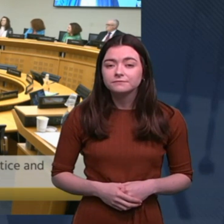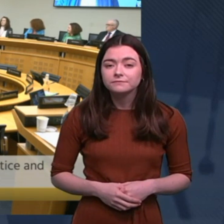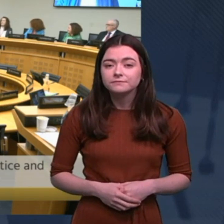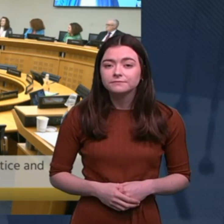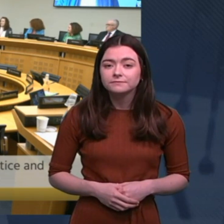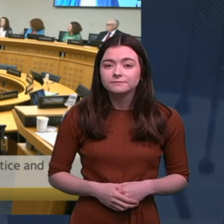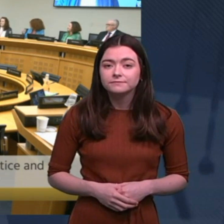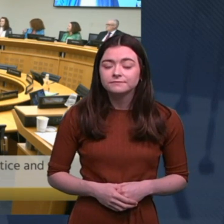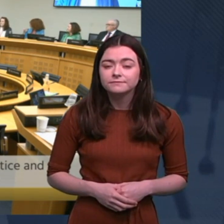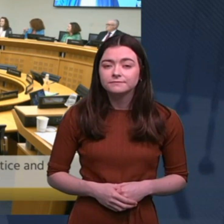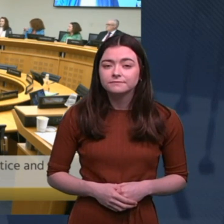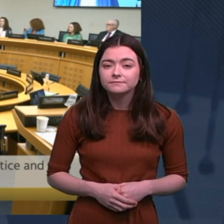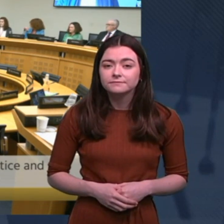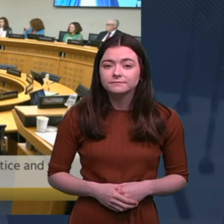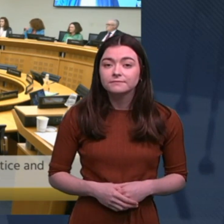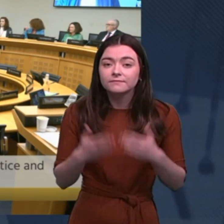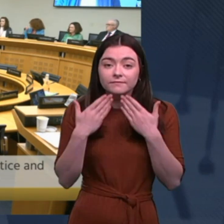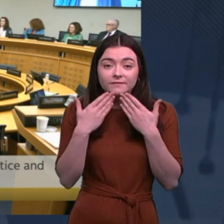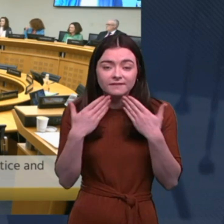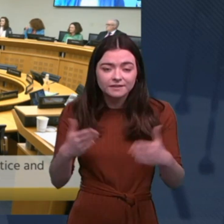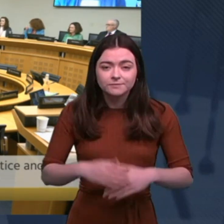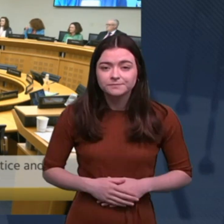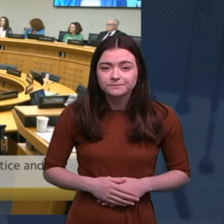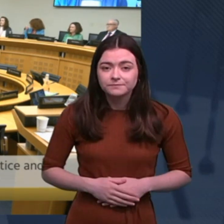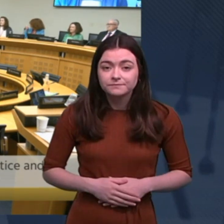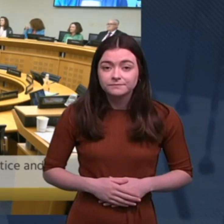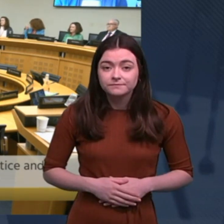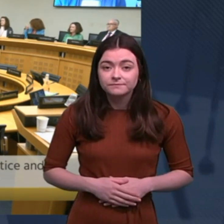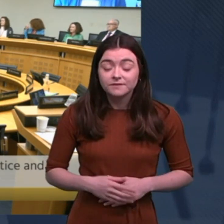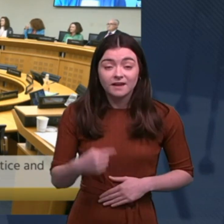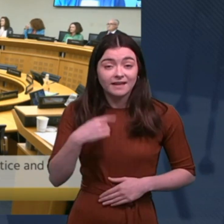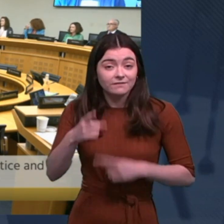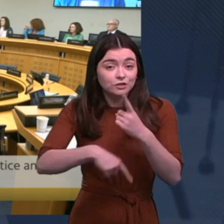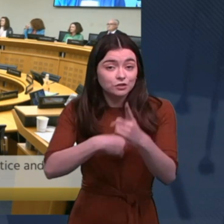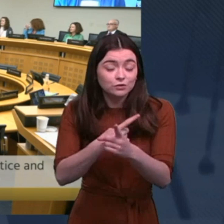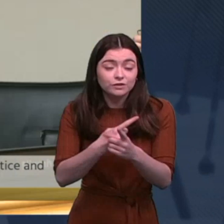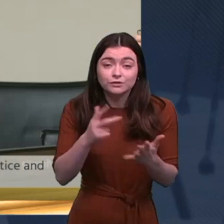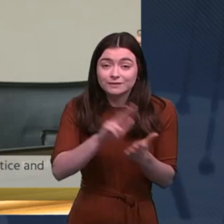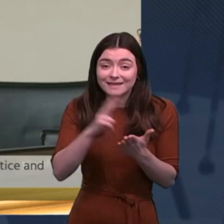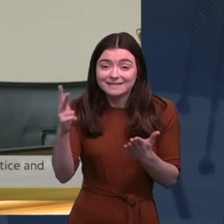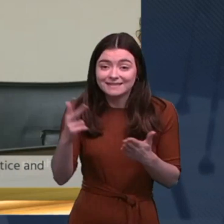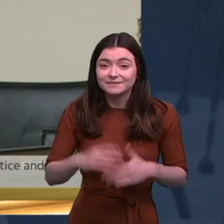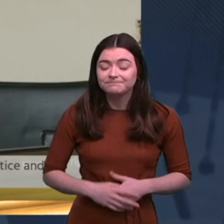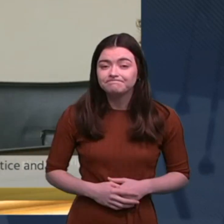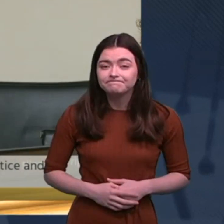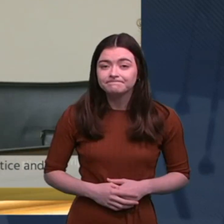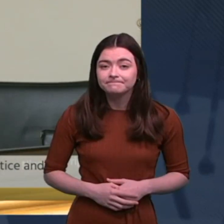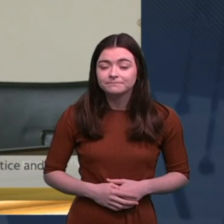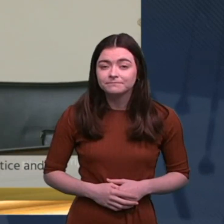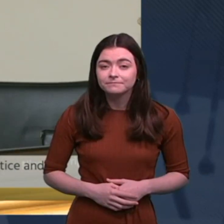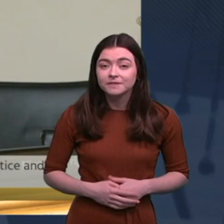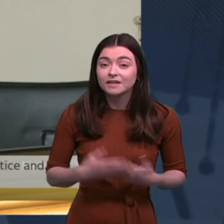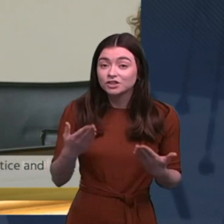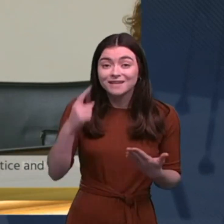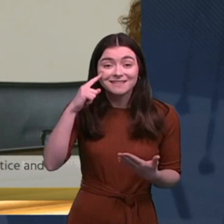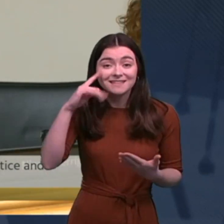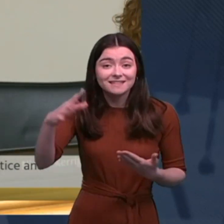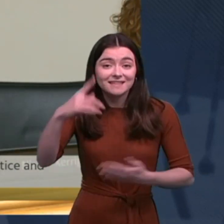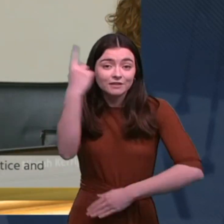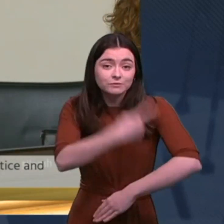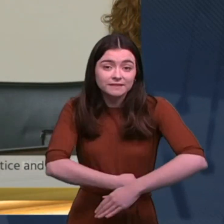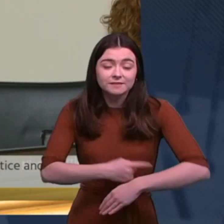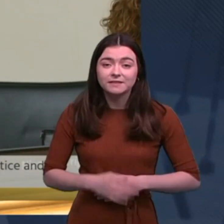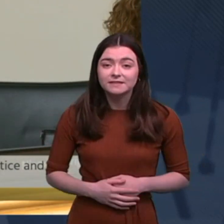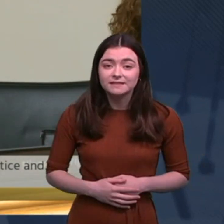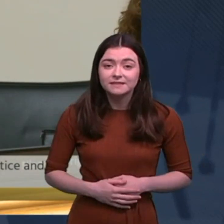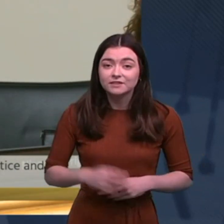you. I first did this programme. I have a daughter who's 18 and she has an intellectual disability.